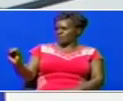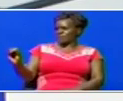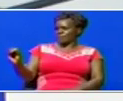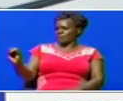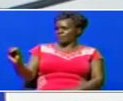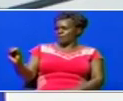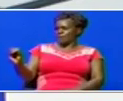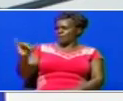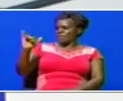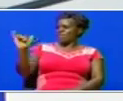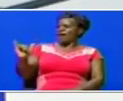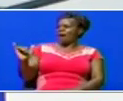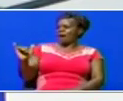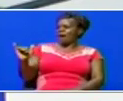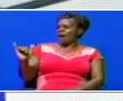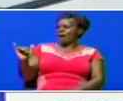Joseph Nyaga,